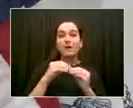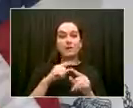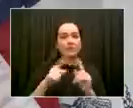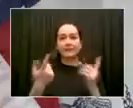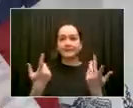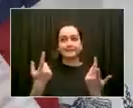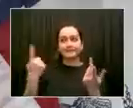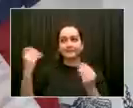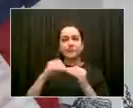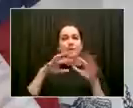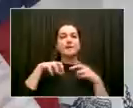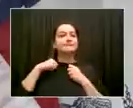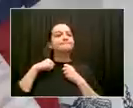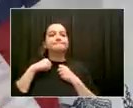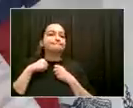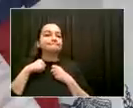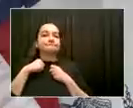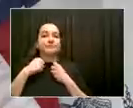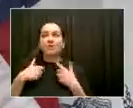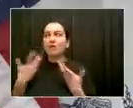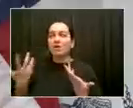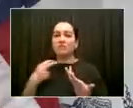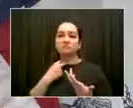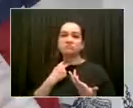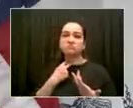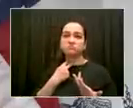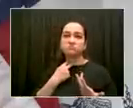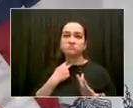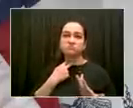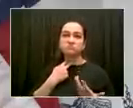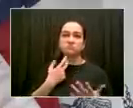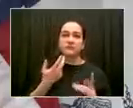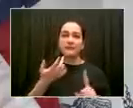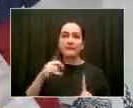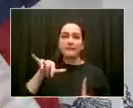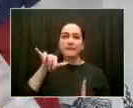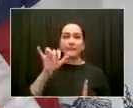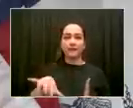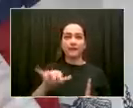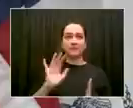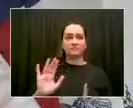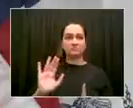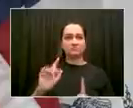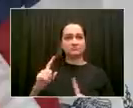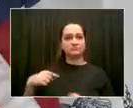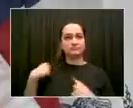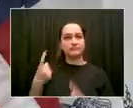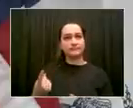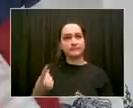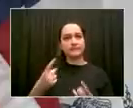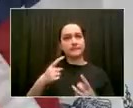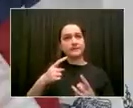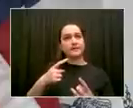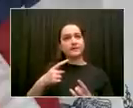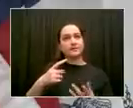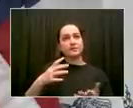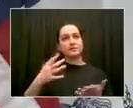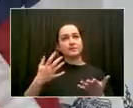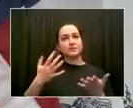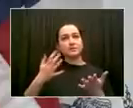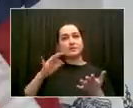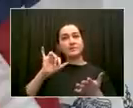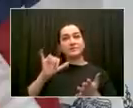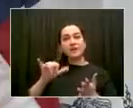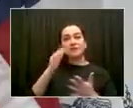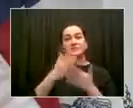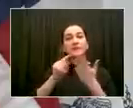was, restoring the normalcy of government so we can get our job done. That's an example of smart, good government